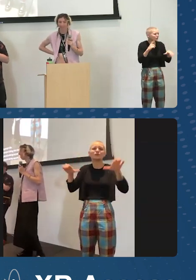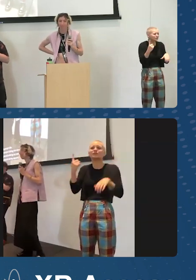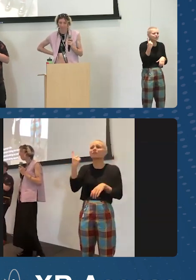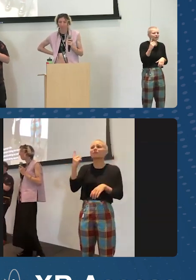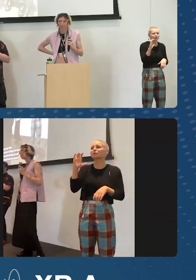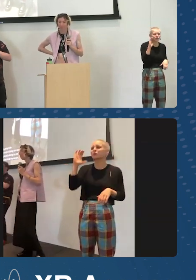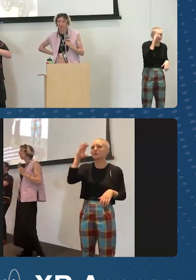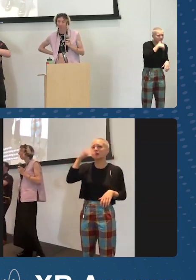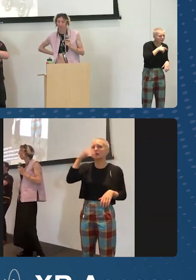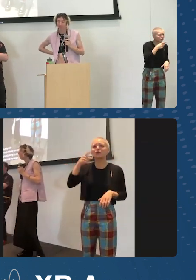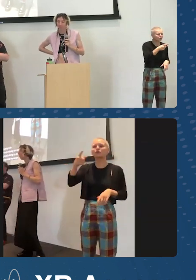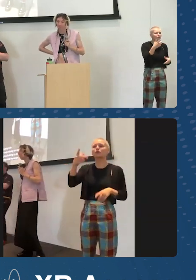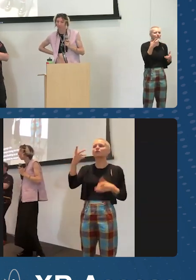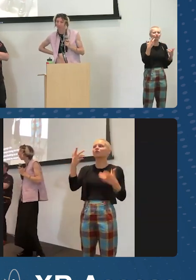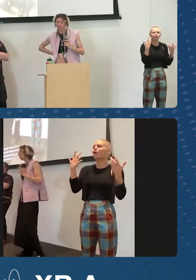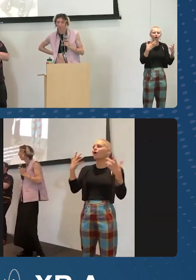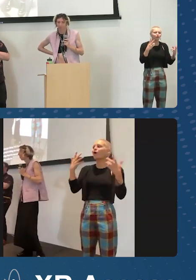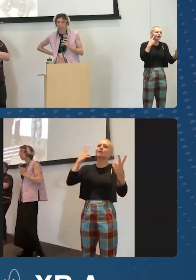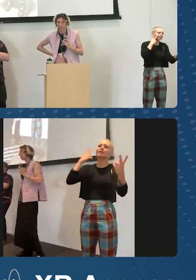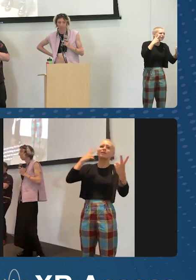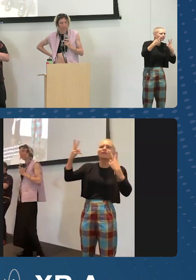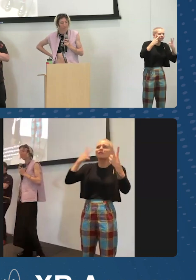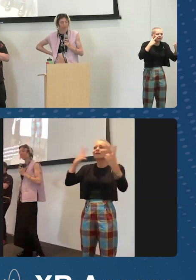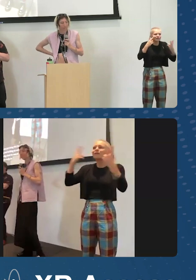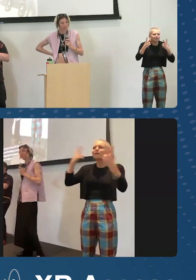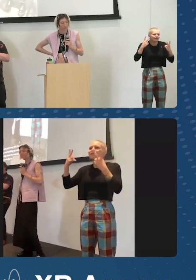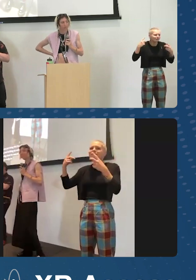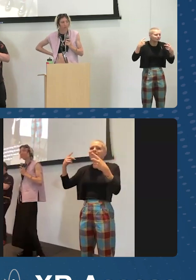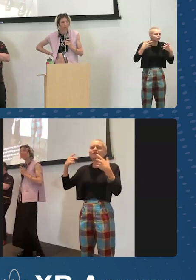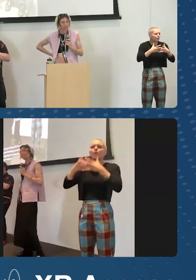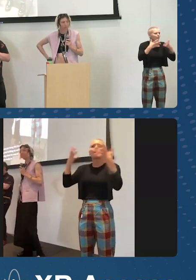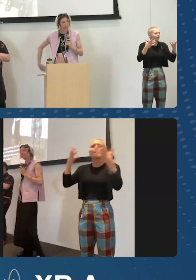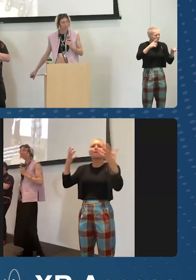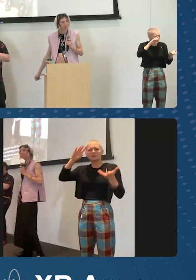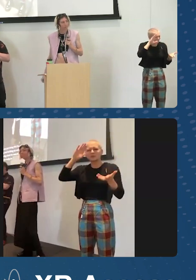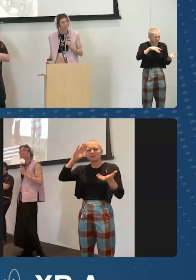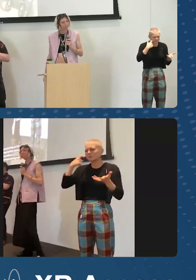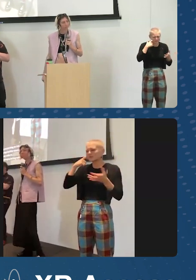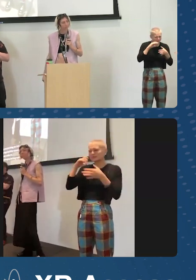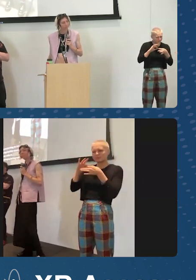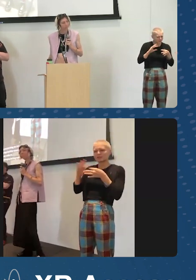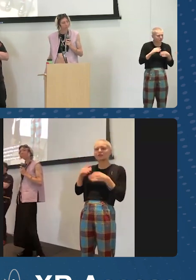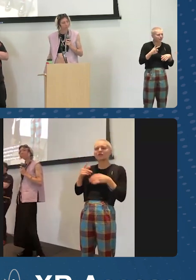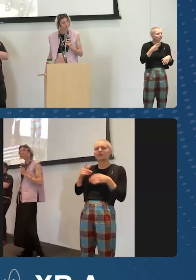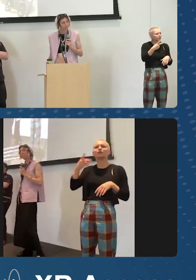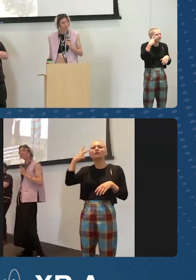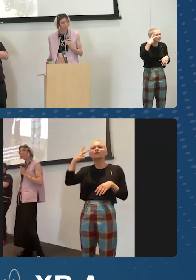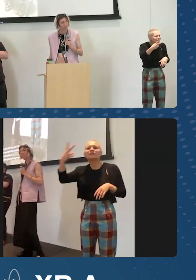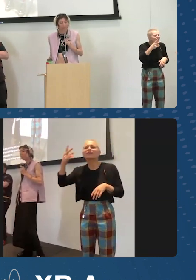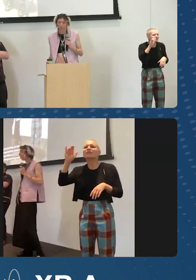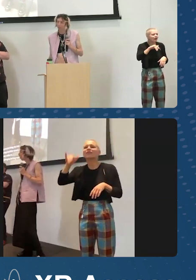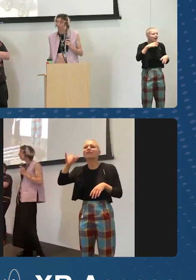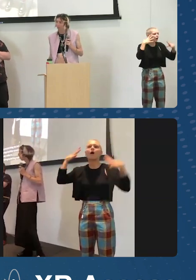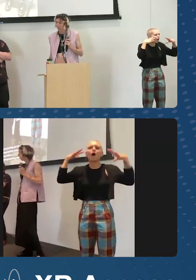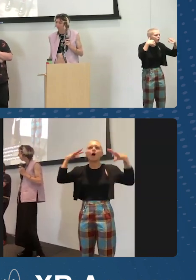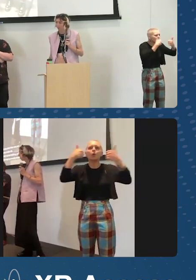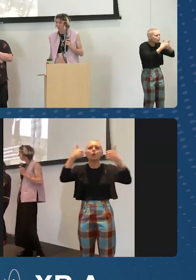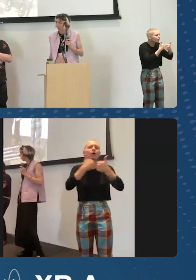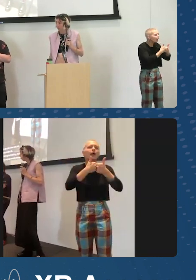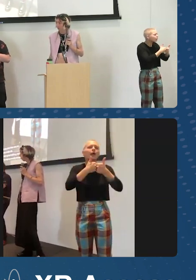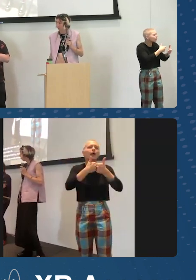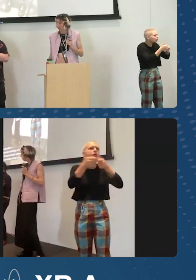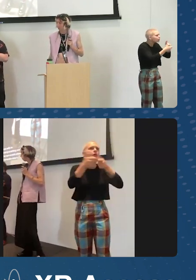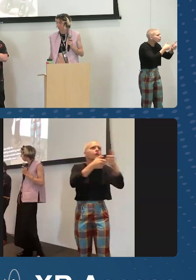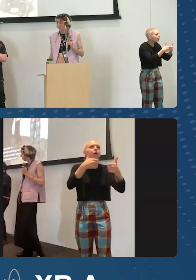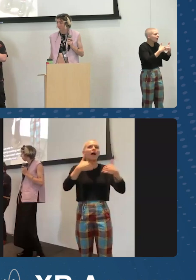You seem so much where it's like I said earlier, there's some kind of like audio game with a battle where it's like you don't even really trust blind